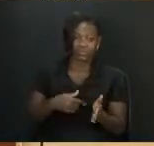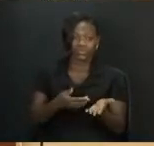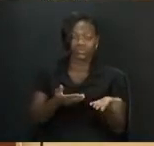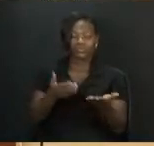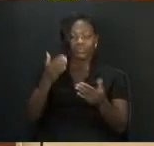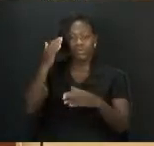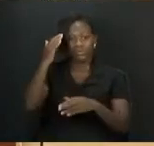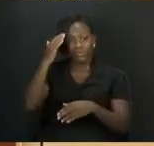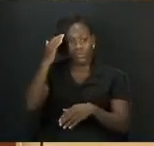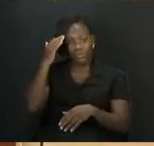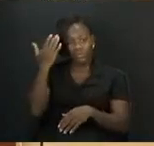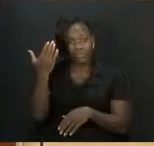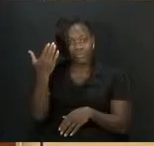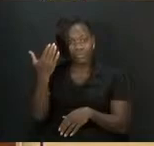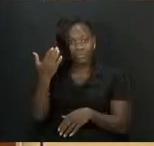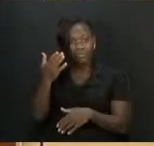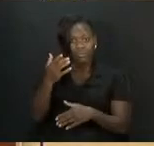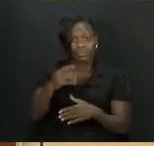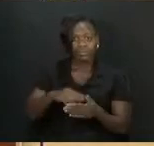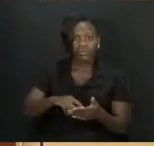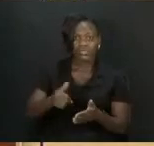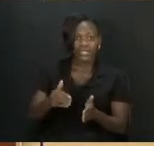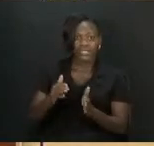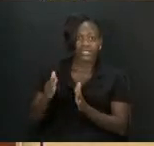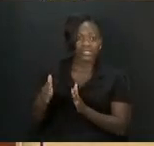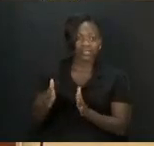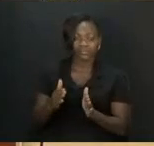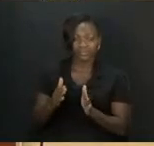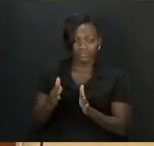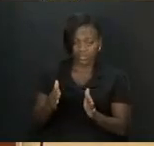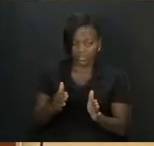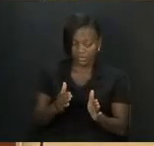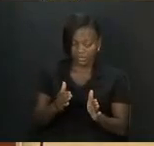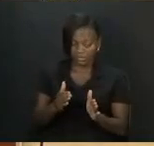what alternative plans are. Then again,